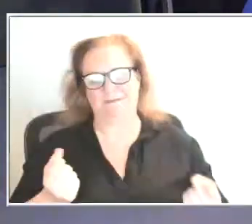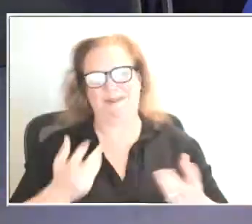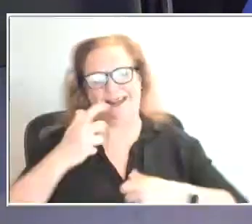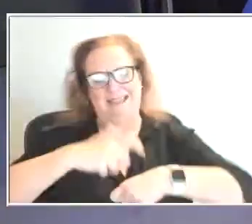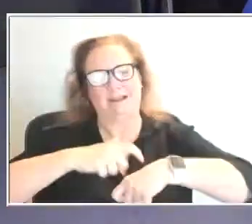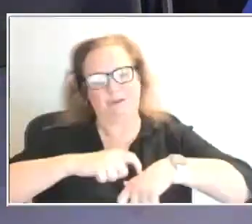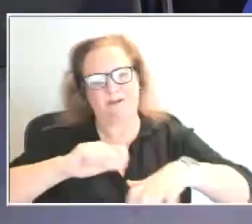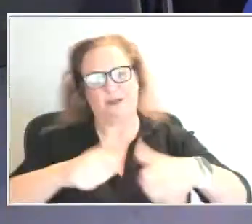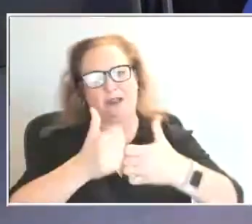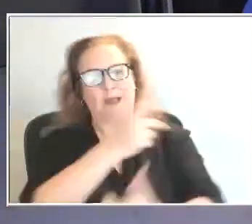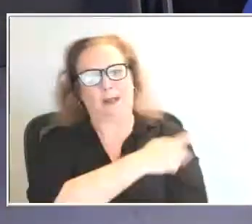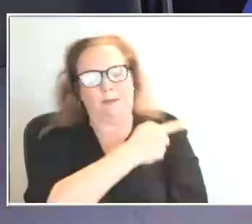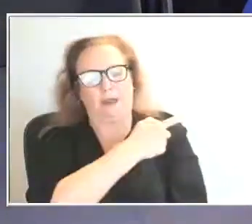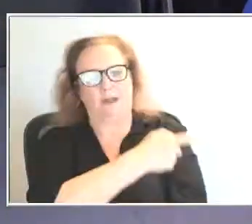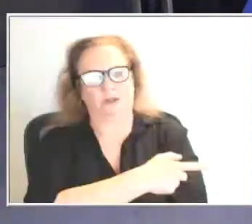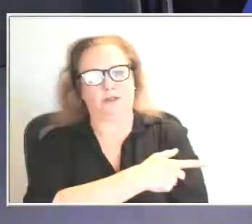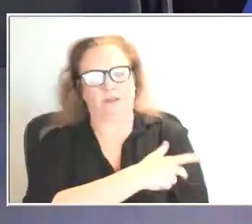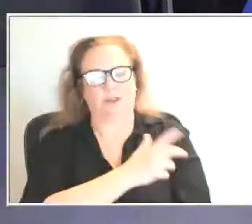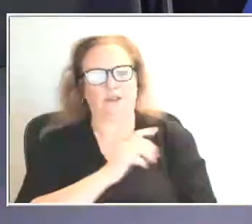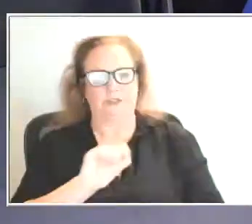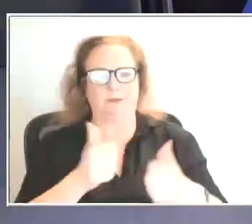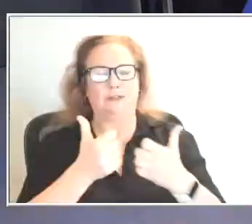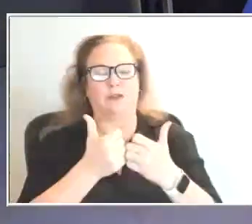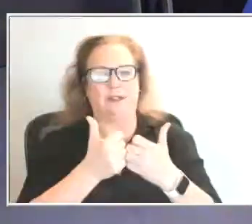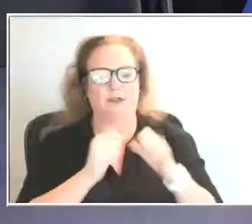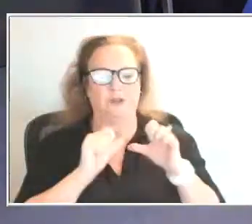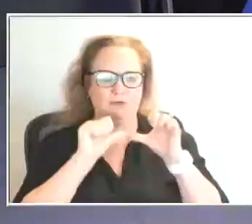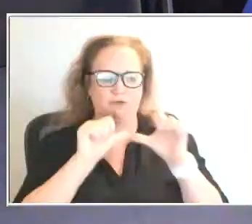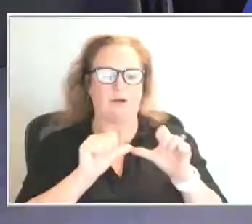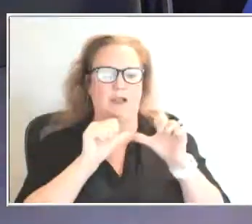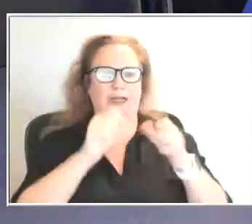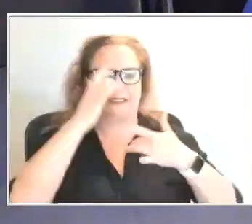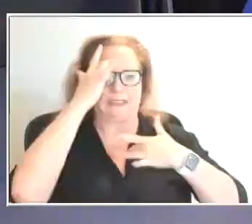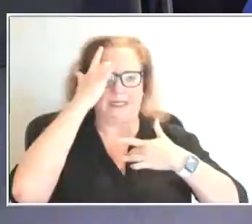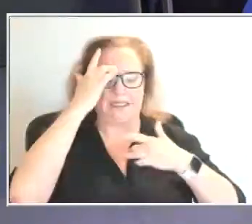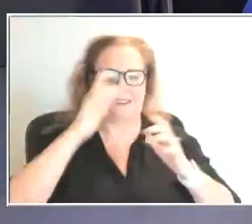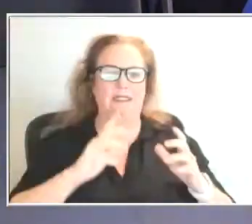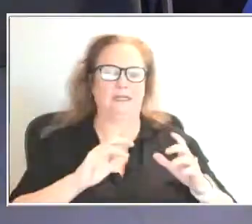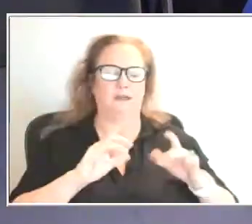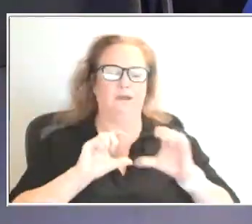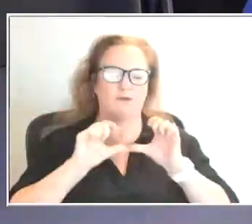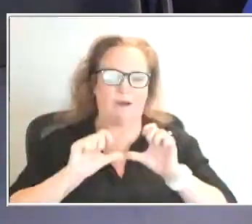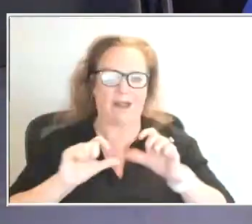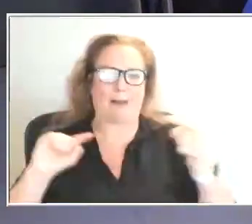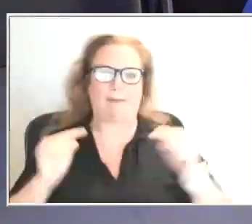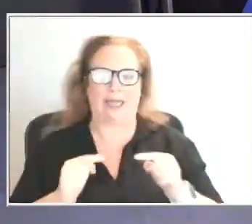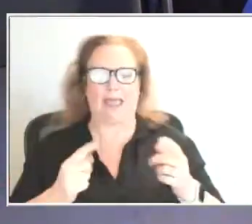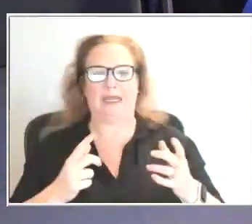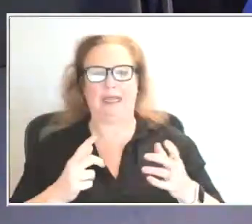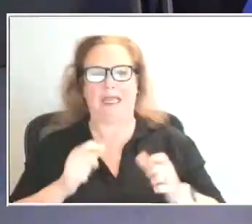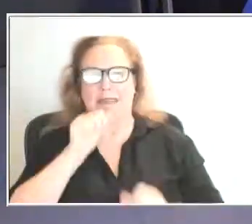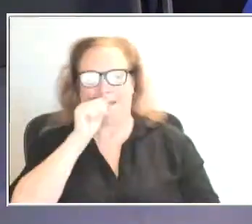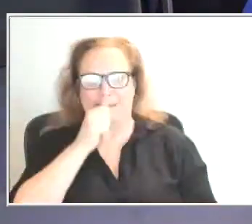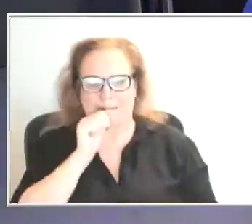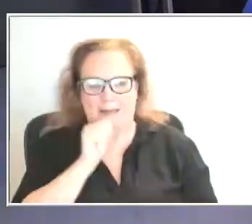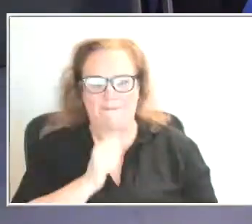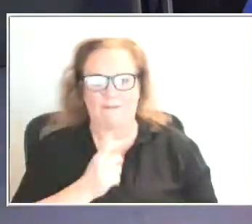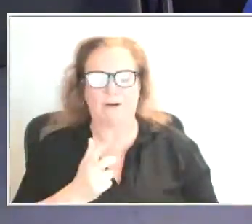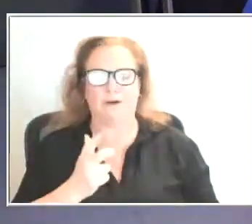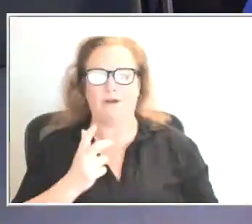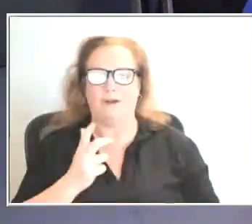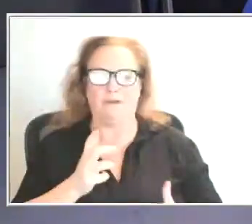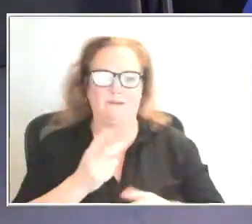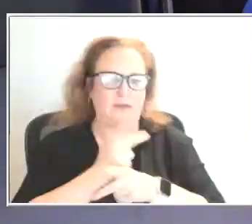patients with chronic disease can be pretty challenging because they have a chronic disease and they have chronic pain, and you got to try and and they suffer. Yeah. And you have to try and unwind all